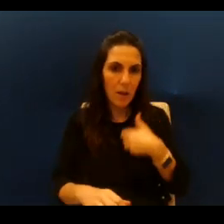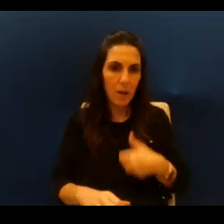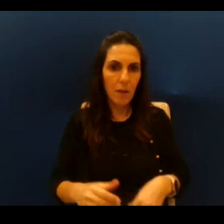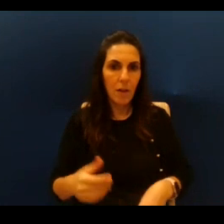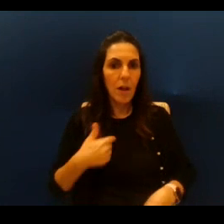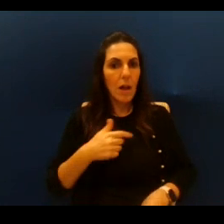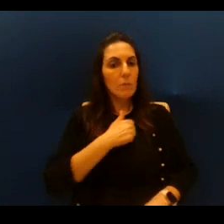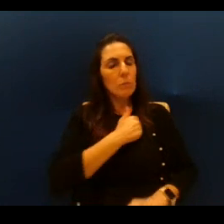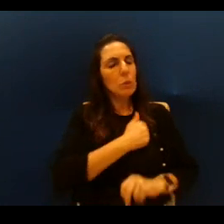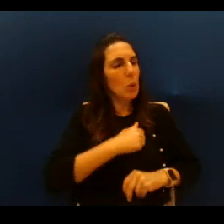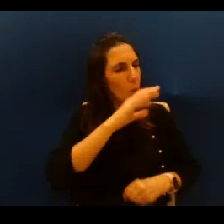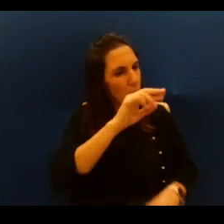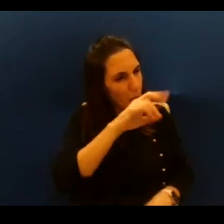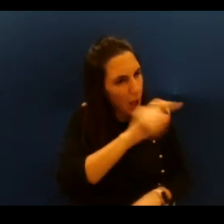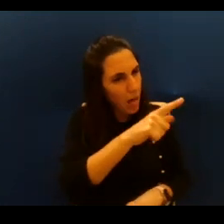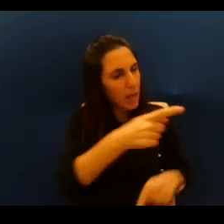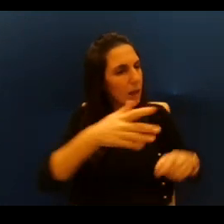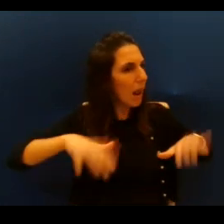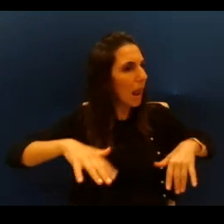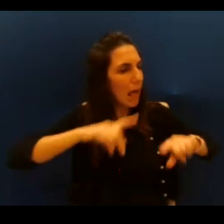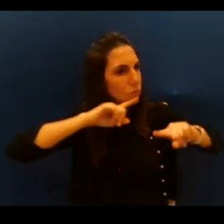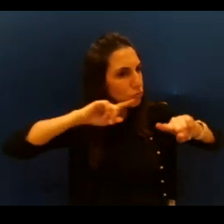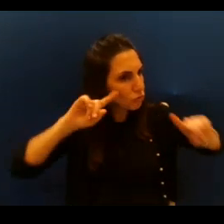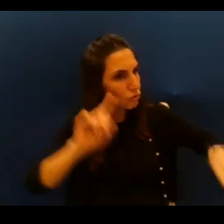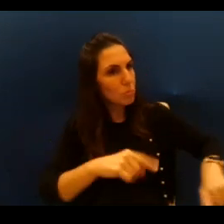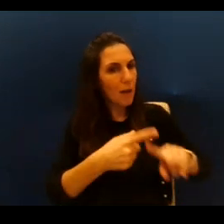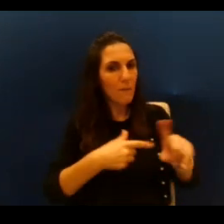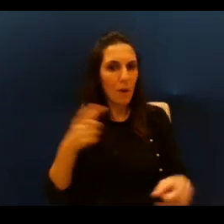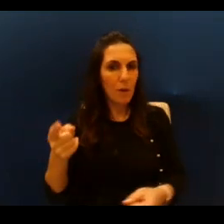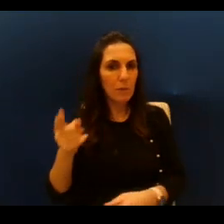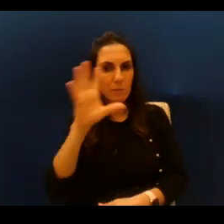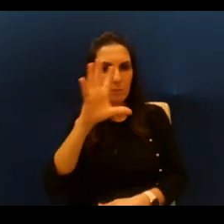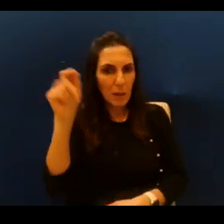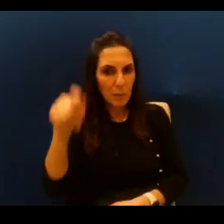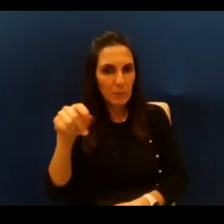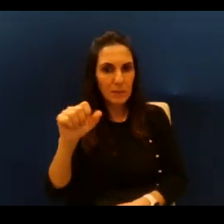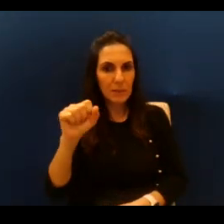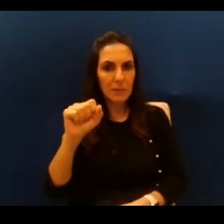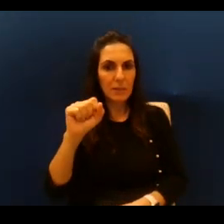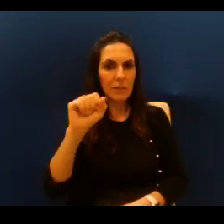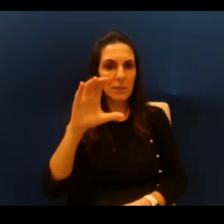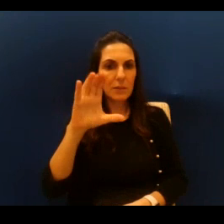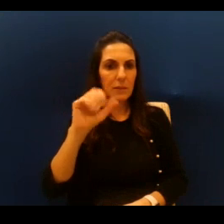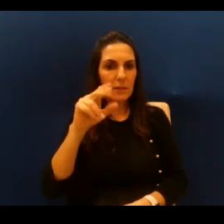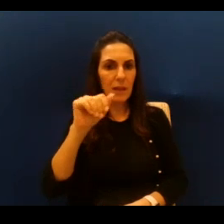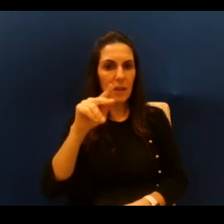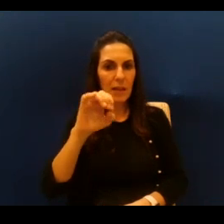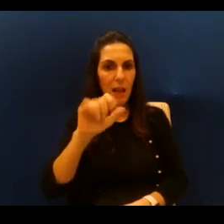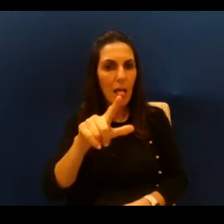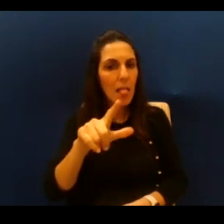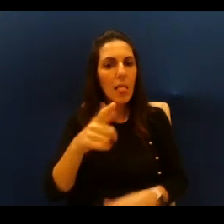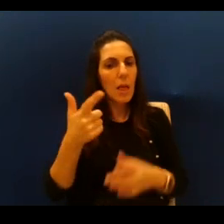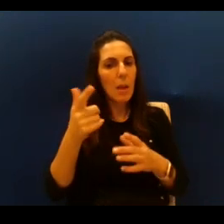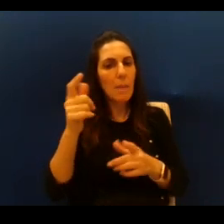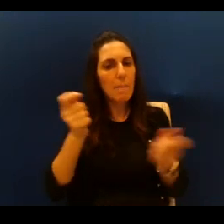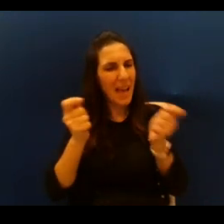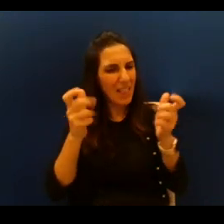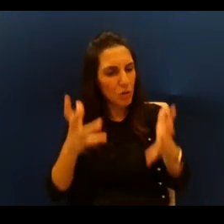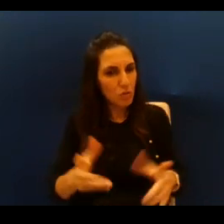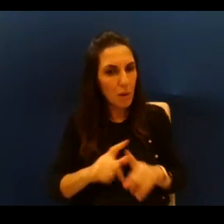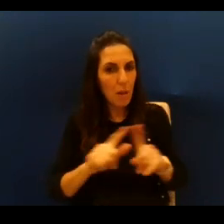sincerely sorry that you have not had a response back from Centennial Management, but I can assure everyone that if